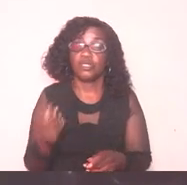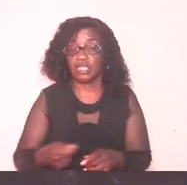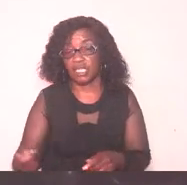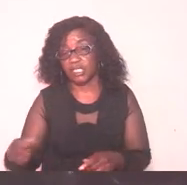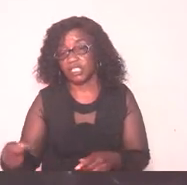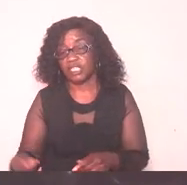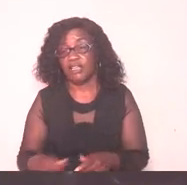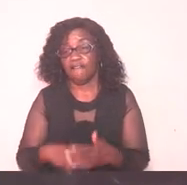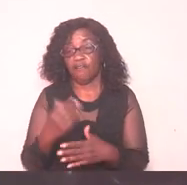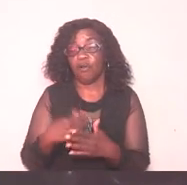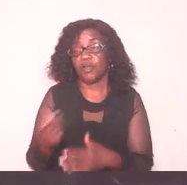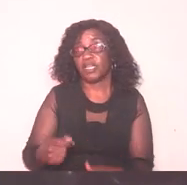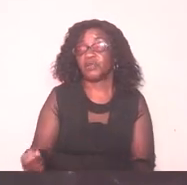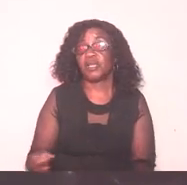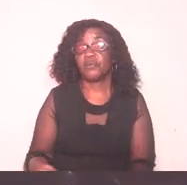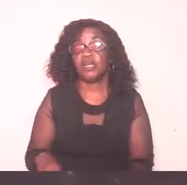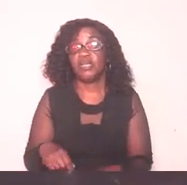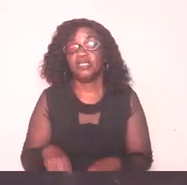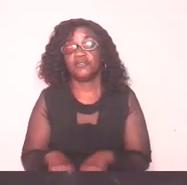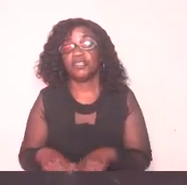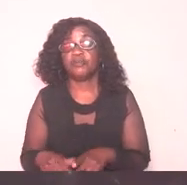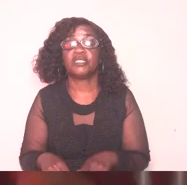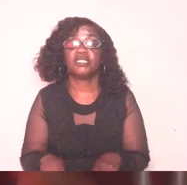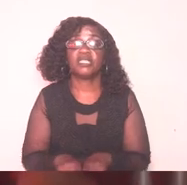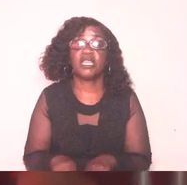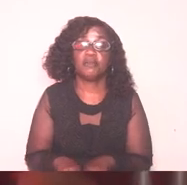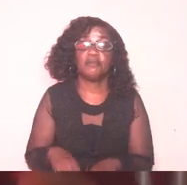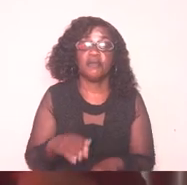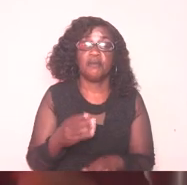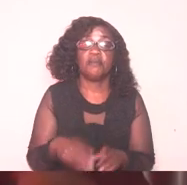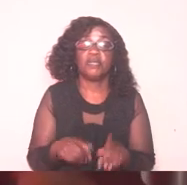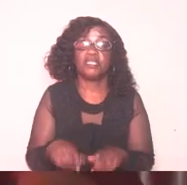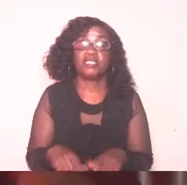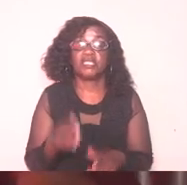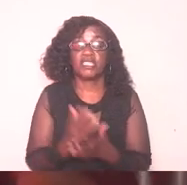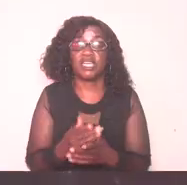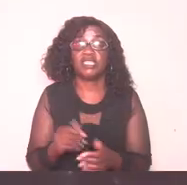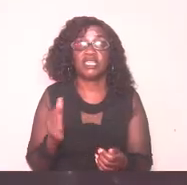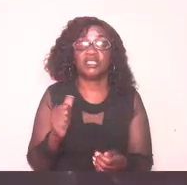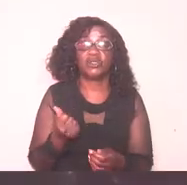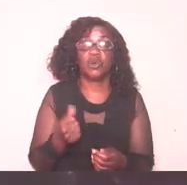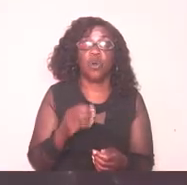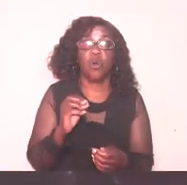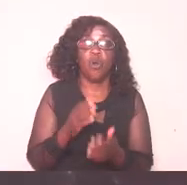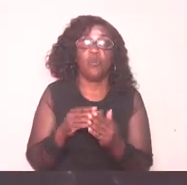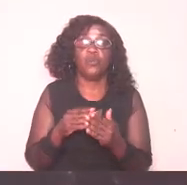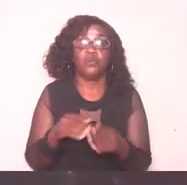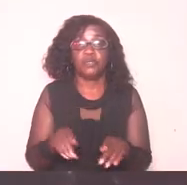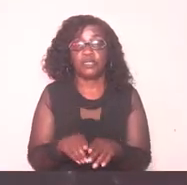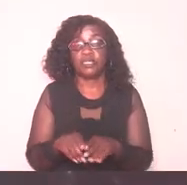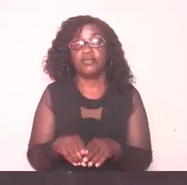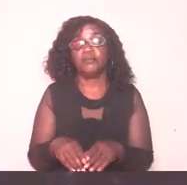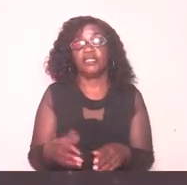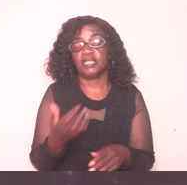it begins at home, and the cultivation of that education that Nkosi values begins at home, right? Not only does it begin at home, it also trickles down